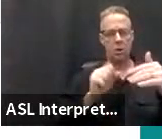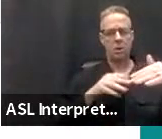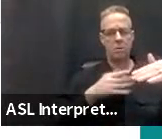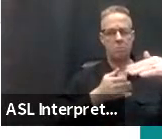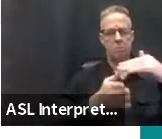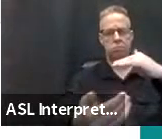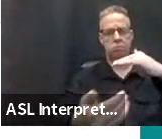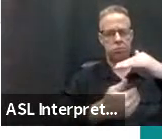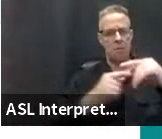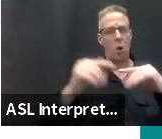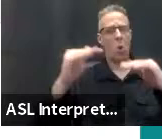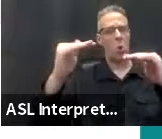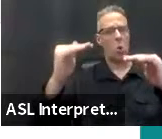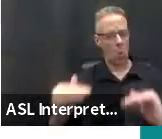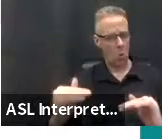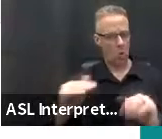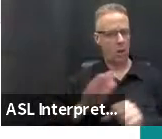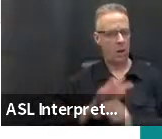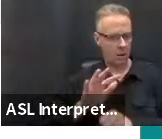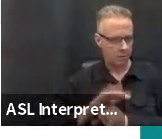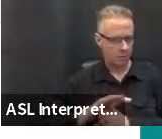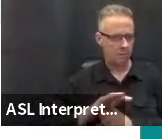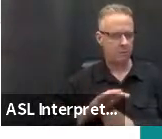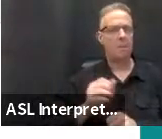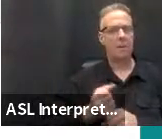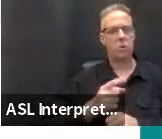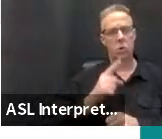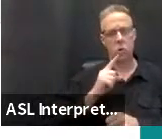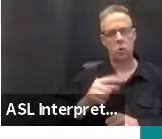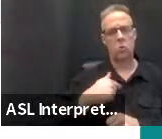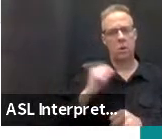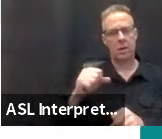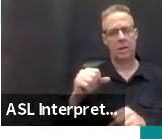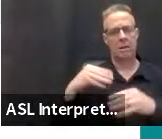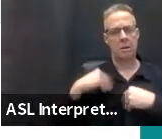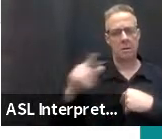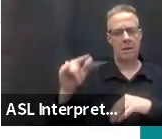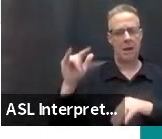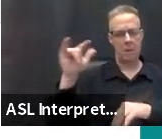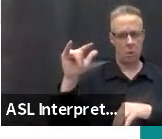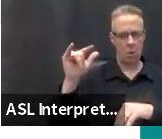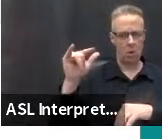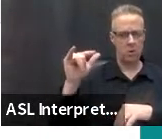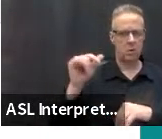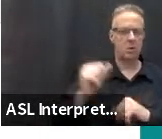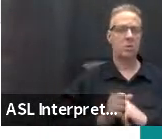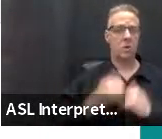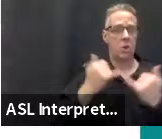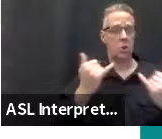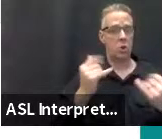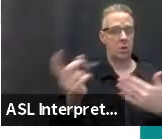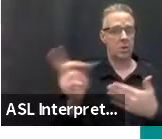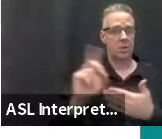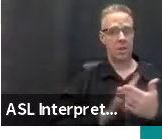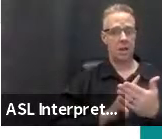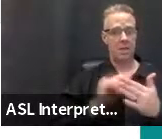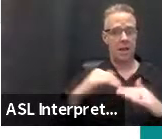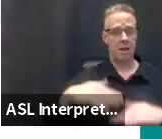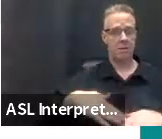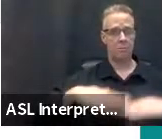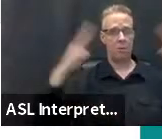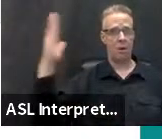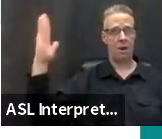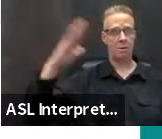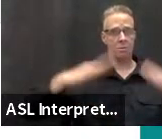being low enough to accommodate the airport. And the current design, the drawbridge sort